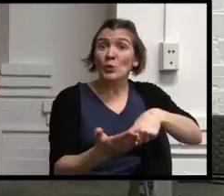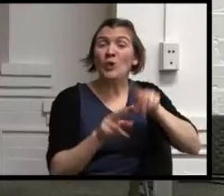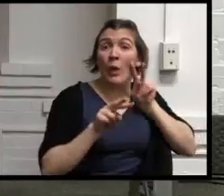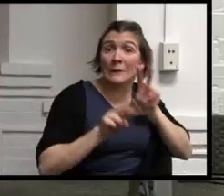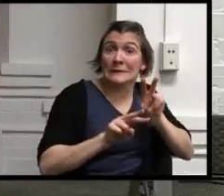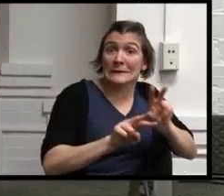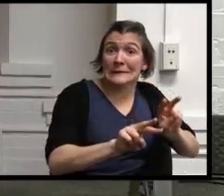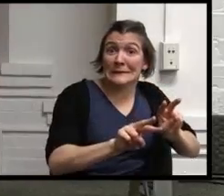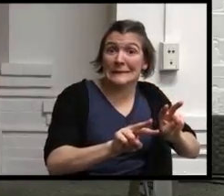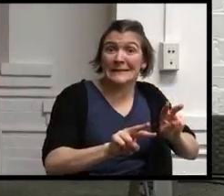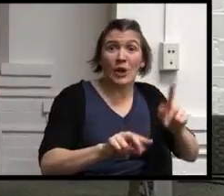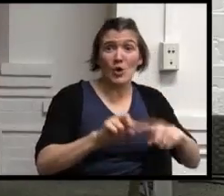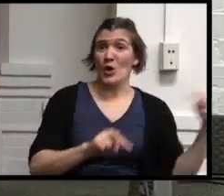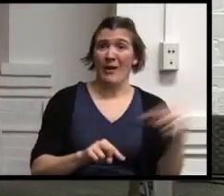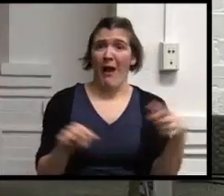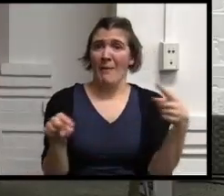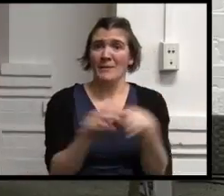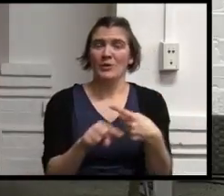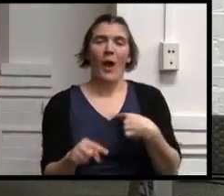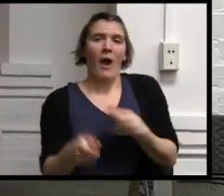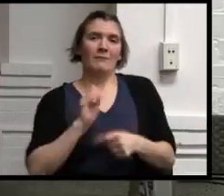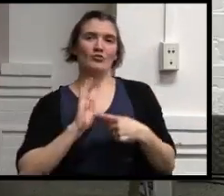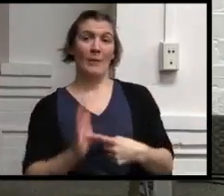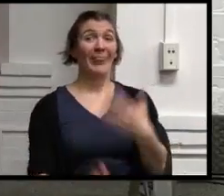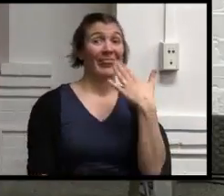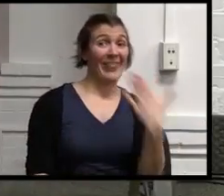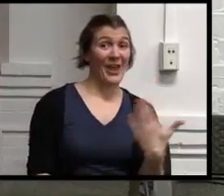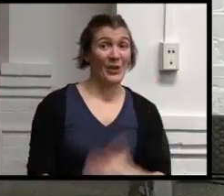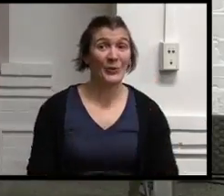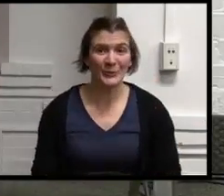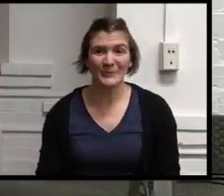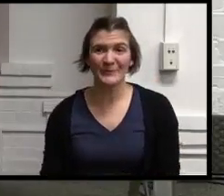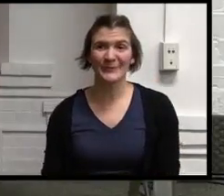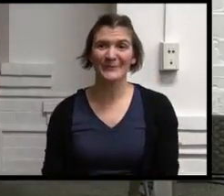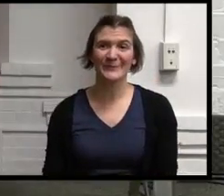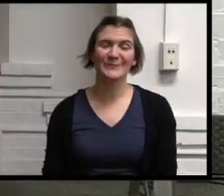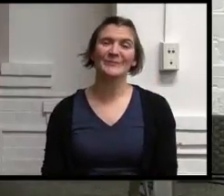a huge favor to him to allow me to come and represent him here.